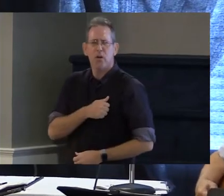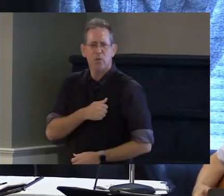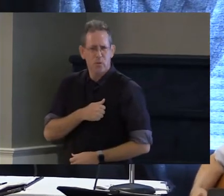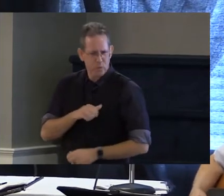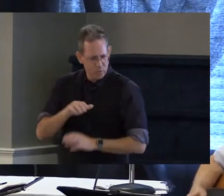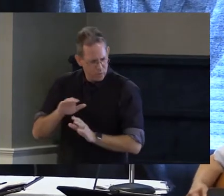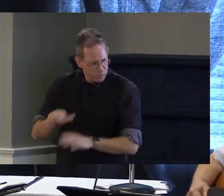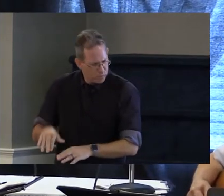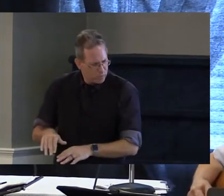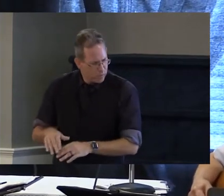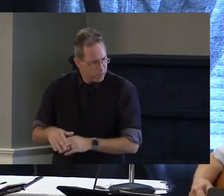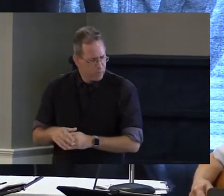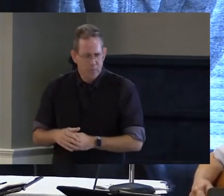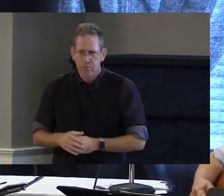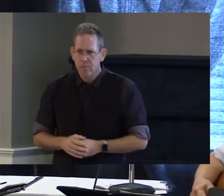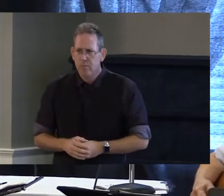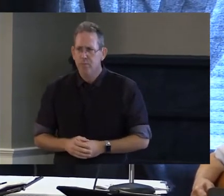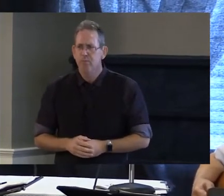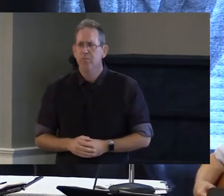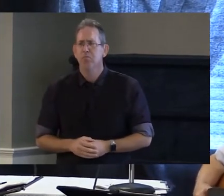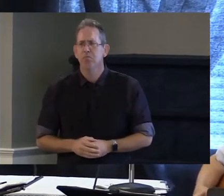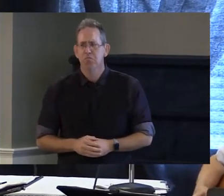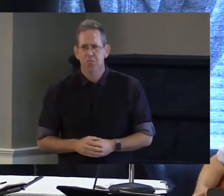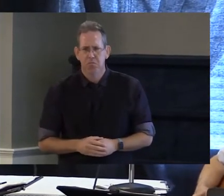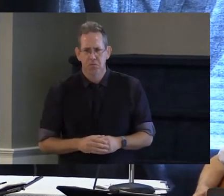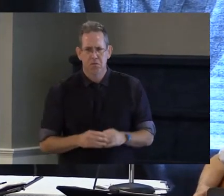gratitude for crushing